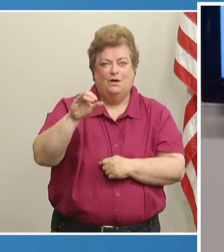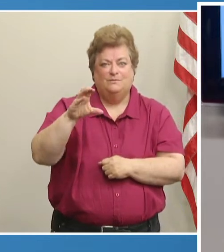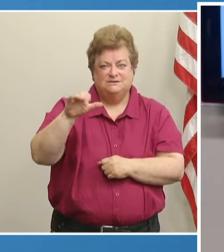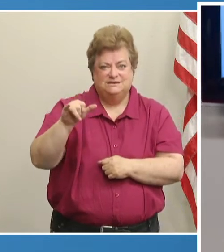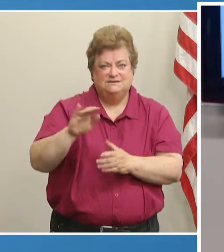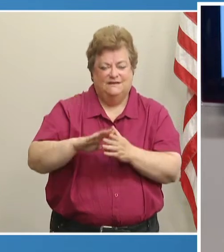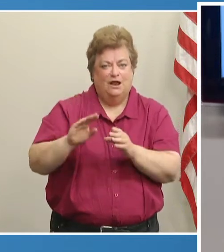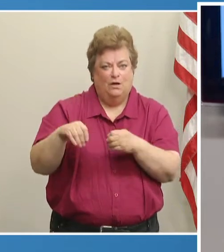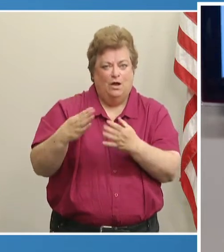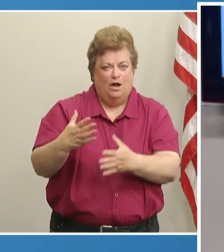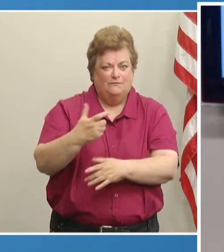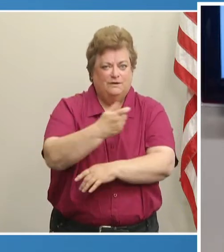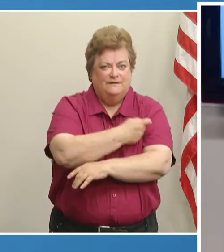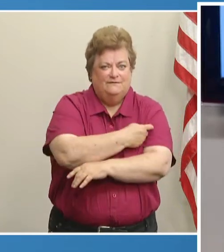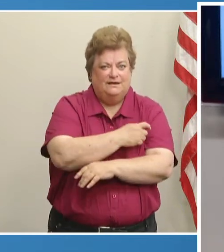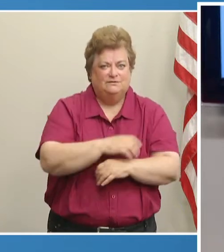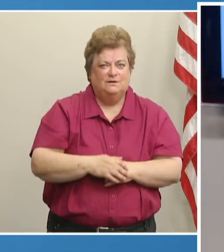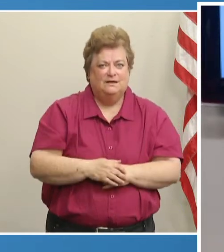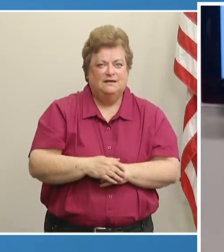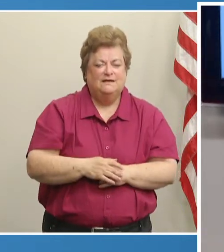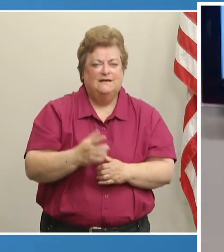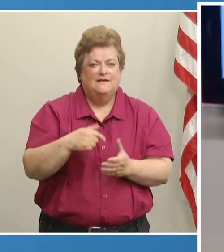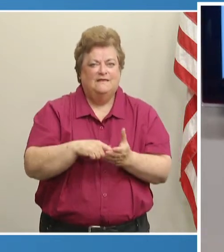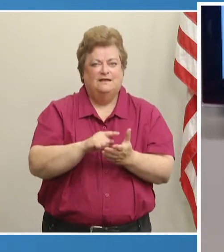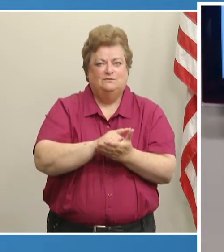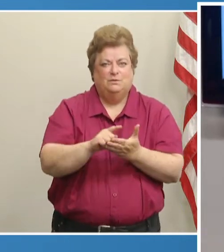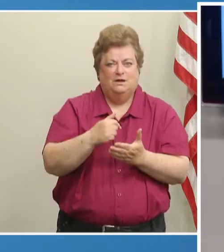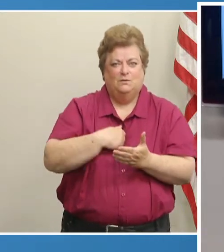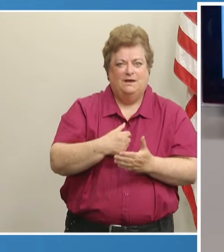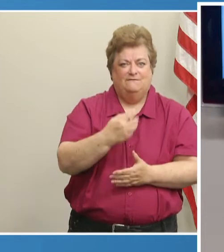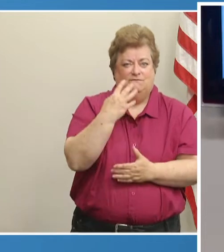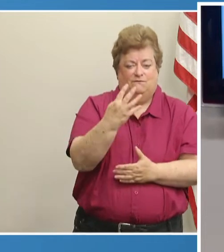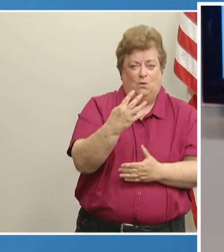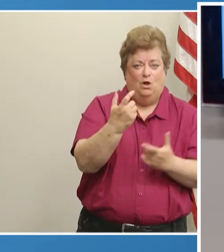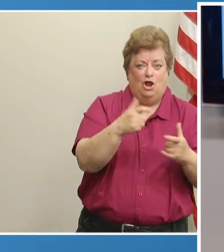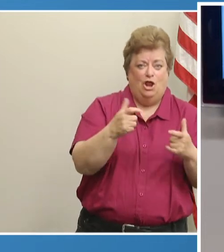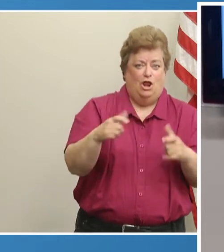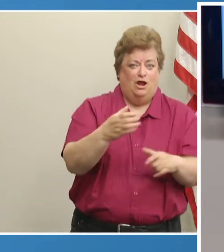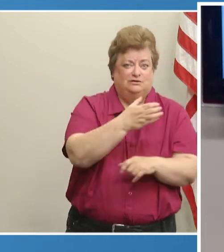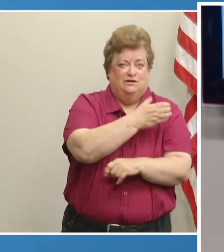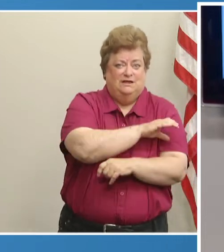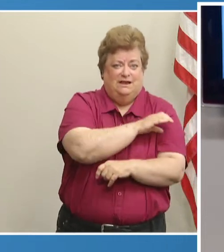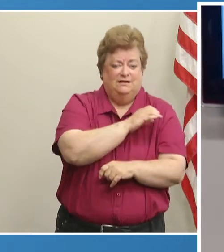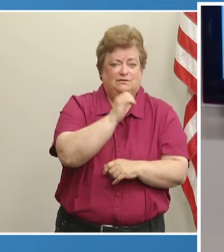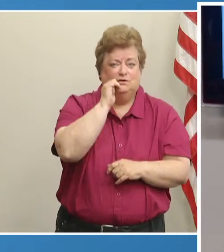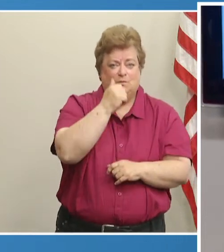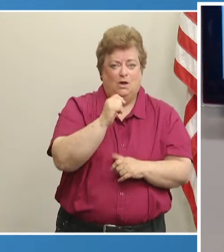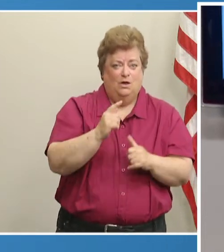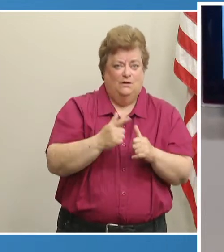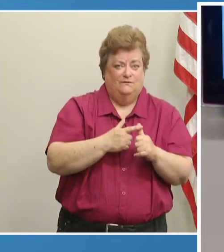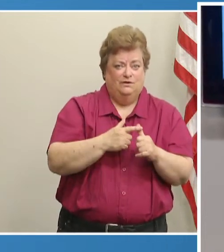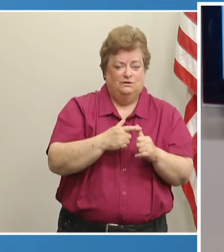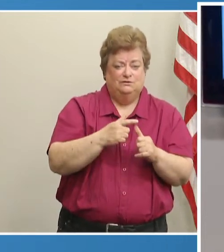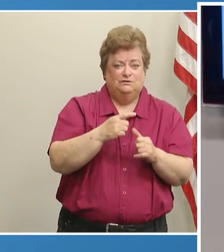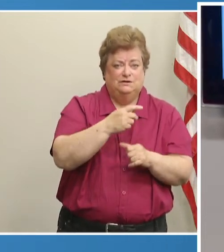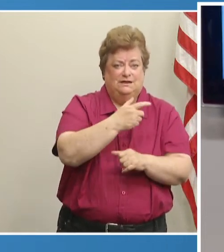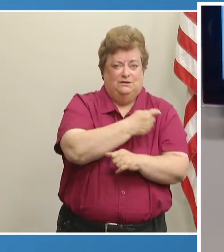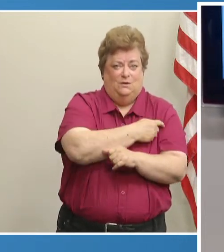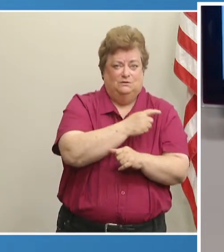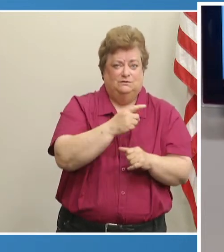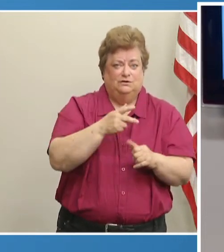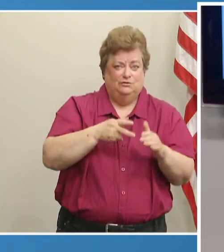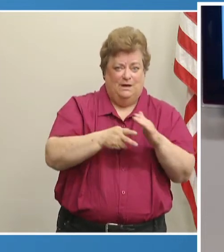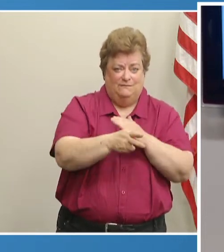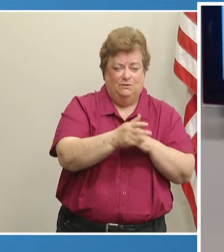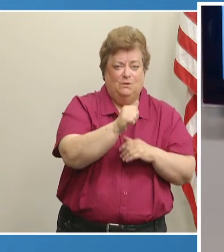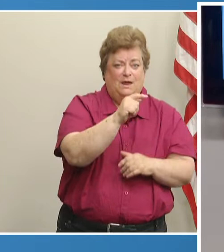vaccine. This week, there are 4 larger public vaccination clinics. Tomorrow, a first dose drive-through clinic at Gateway